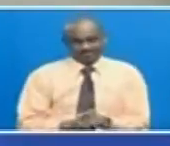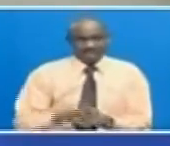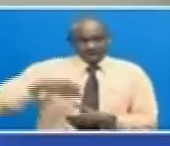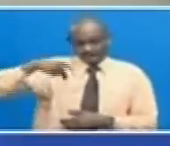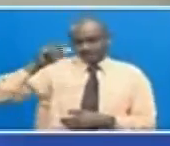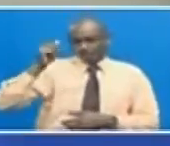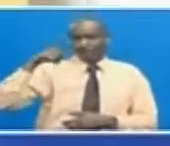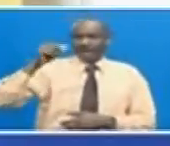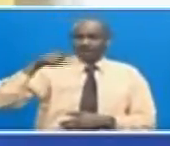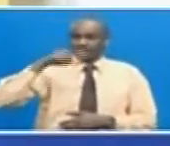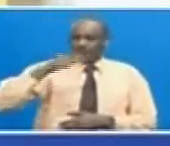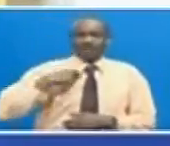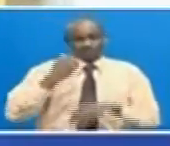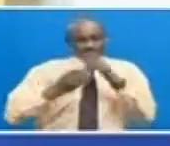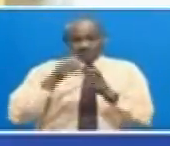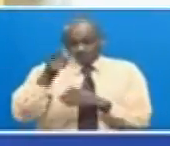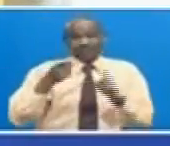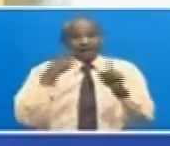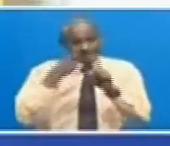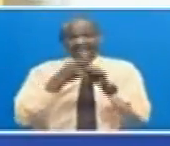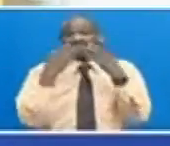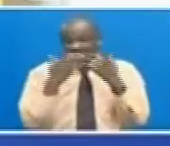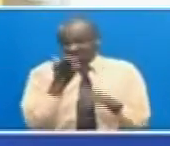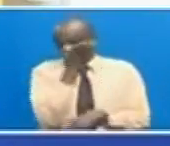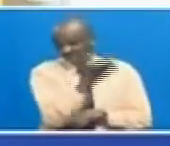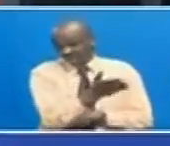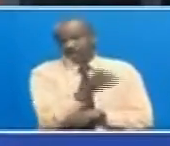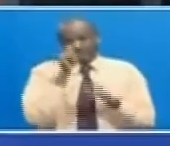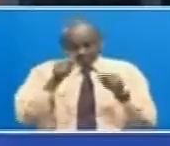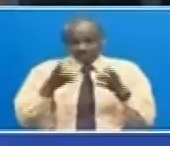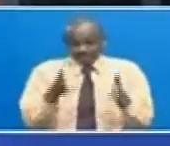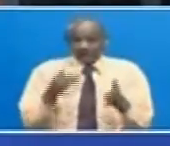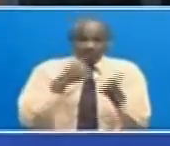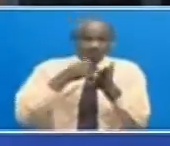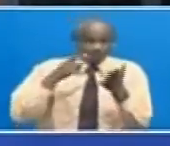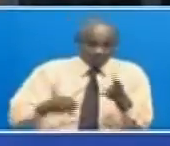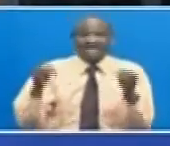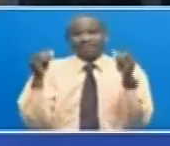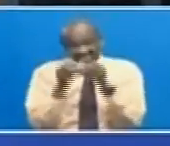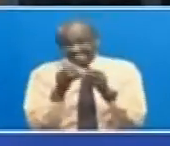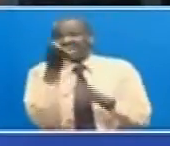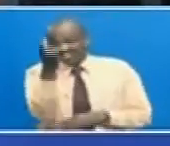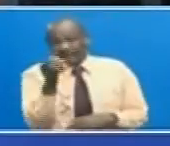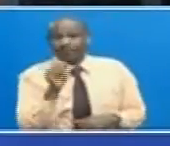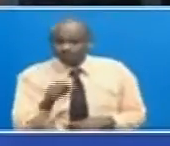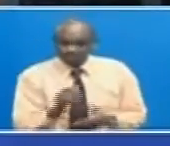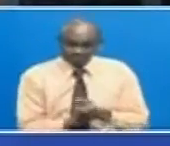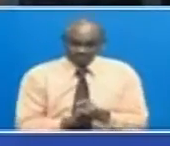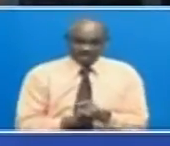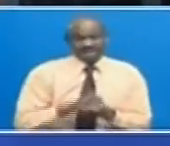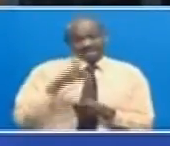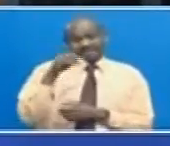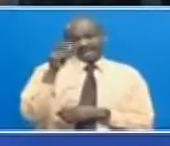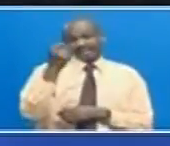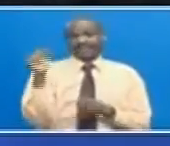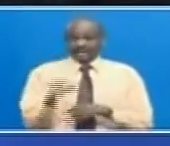has funded the construction of the Kampala Serena Hotel in Uganda, which will now include meeting facilities. Dar es Salaam Serena